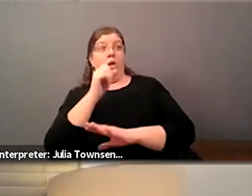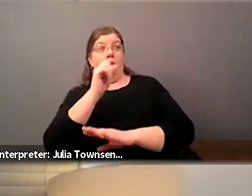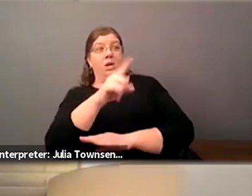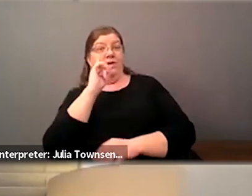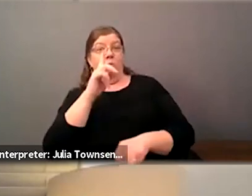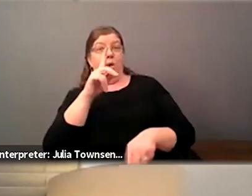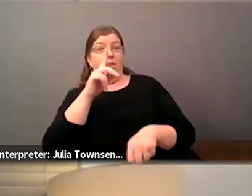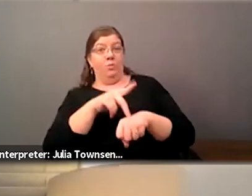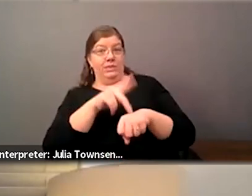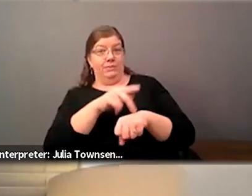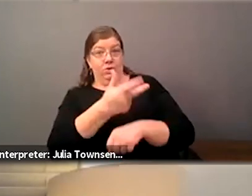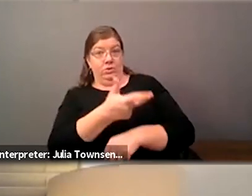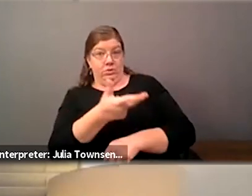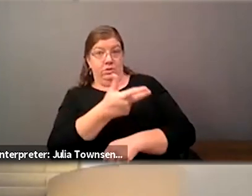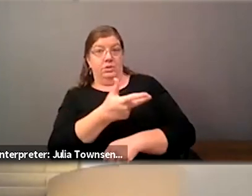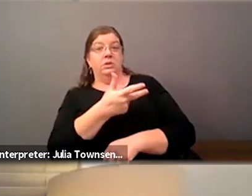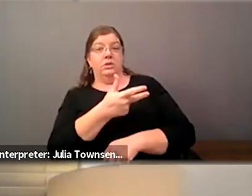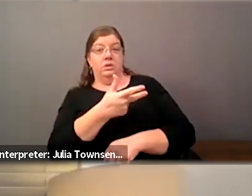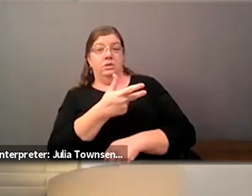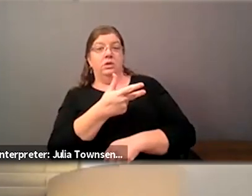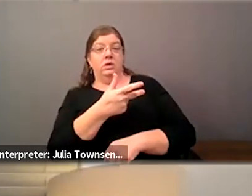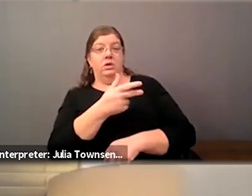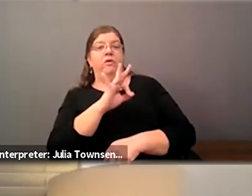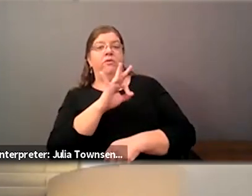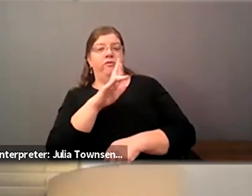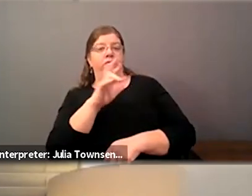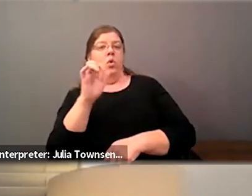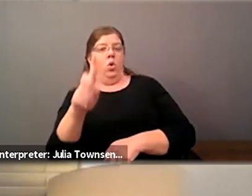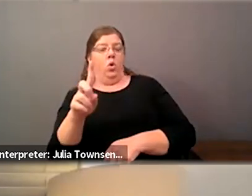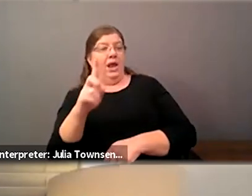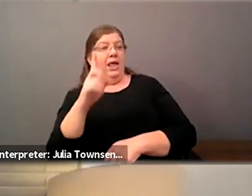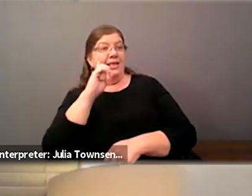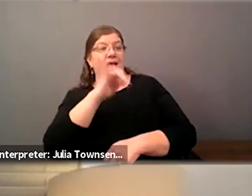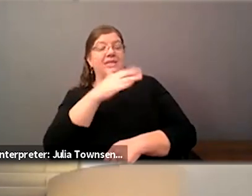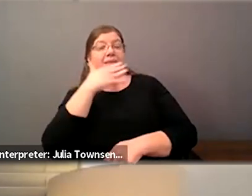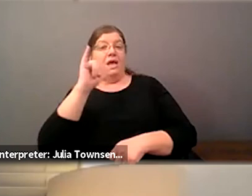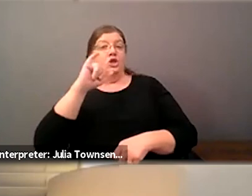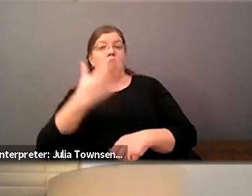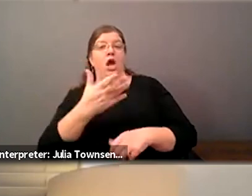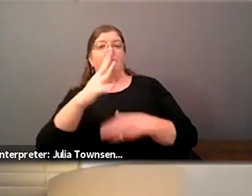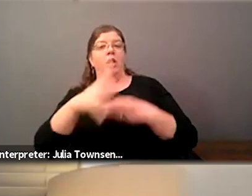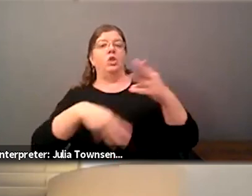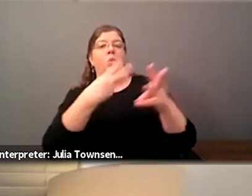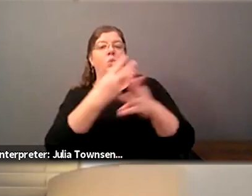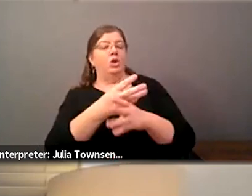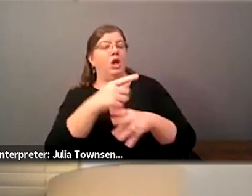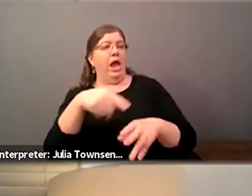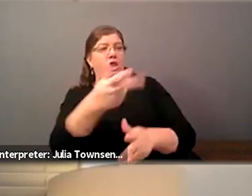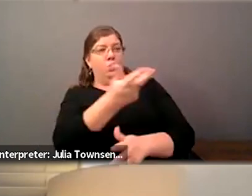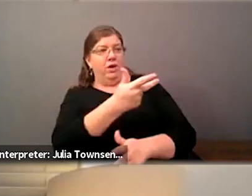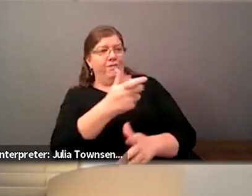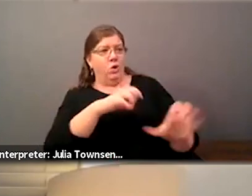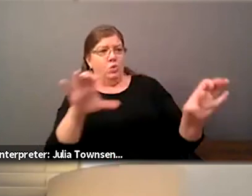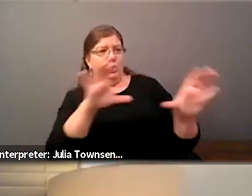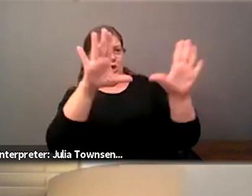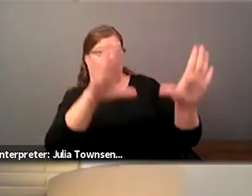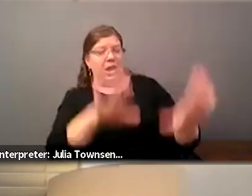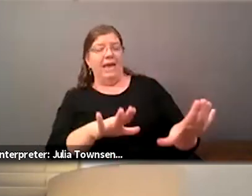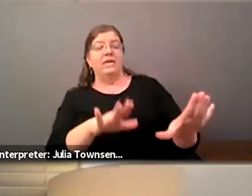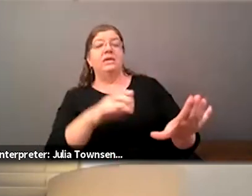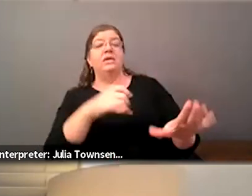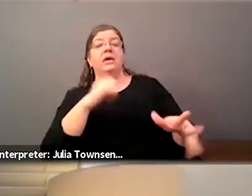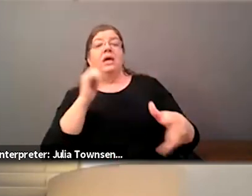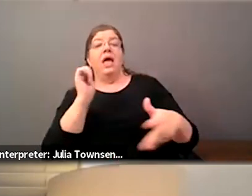principals um since you know i do think it's the best job in the world and you guys are doing great at it so i'd like to ask